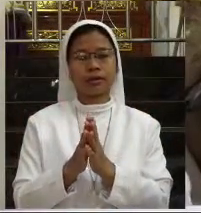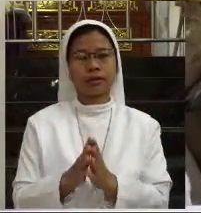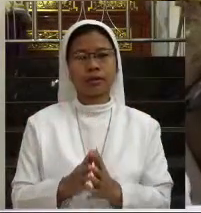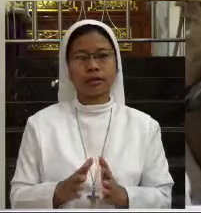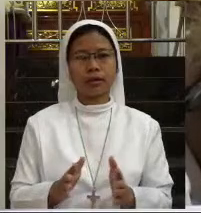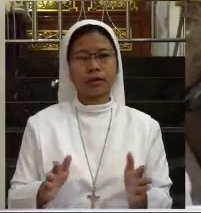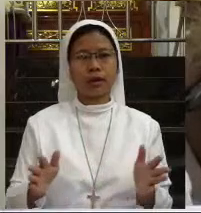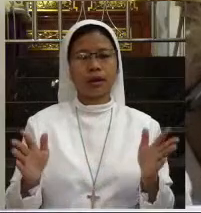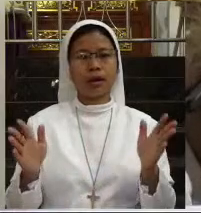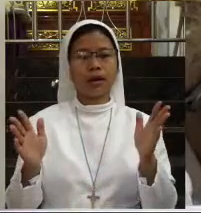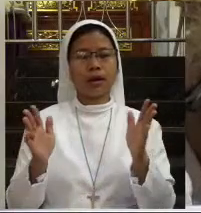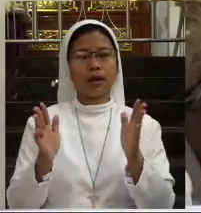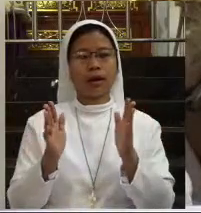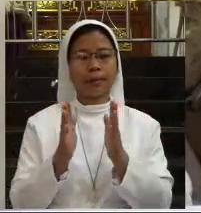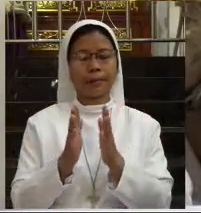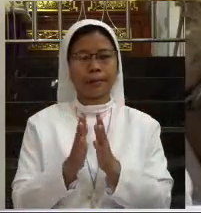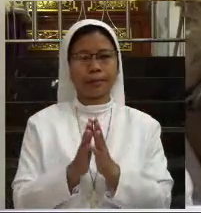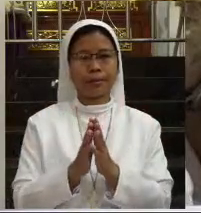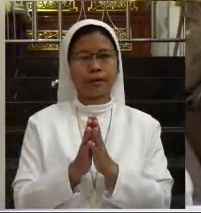amen,